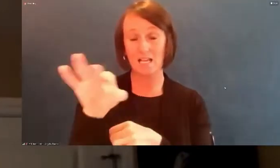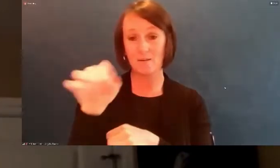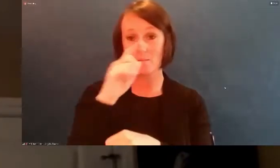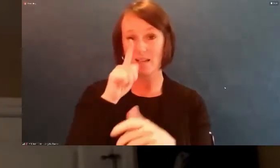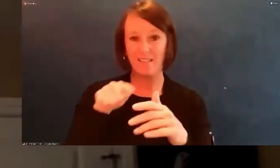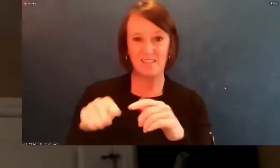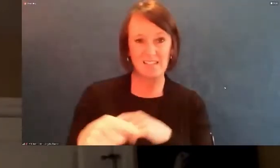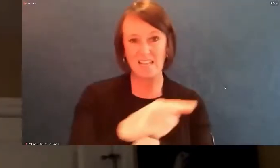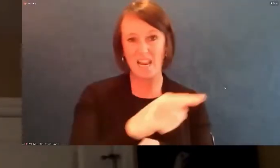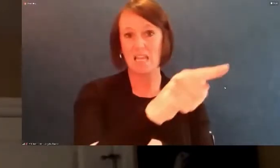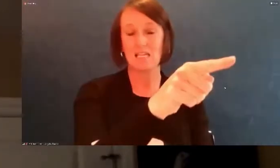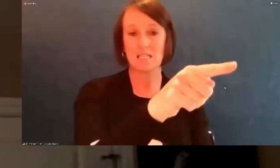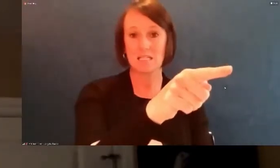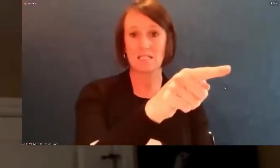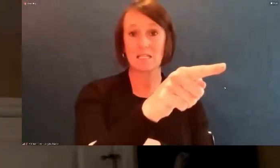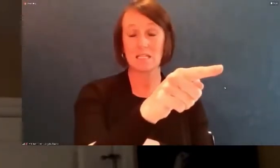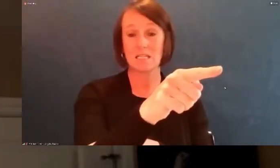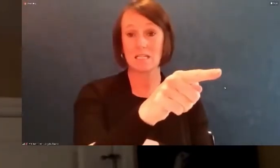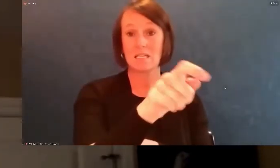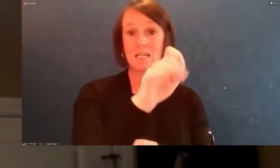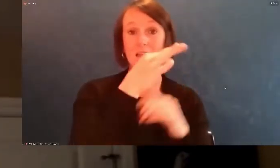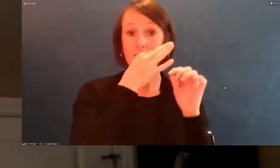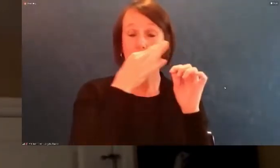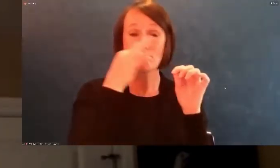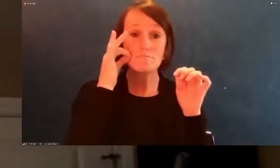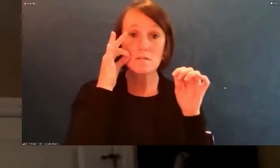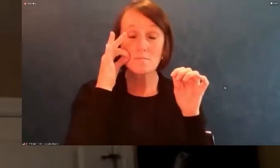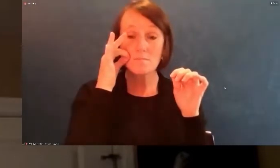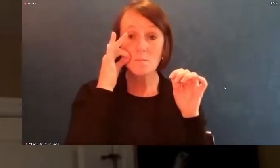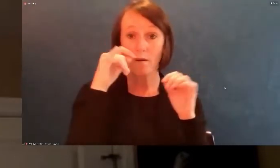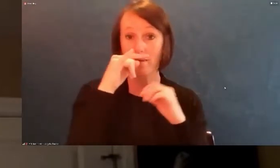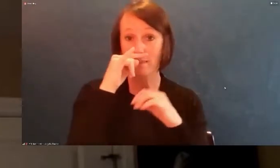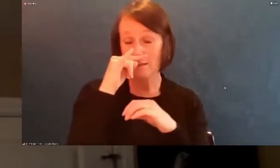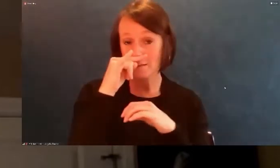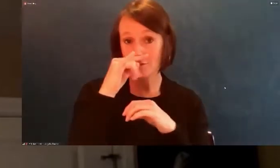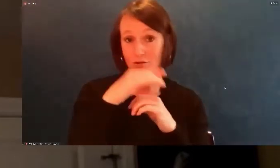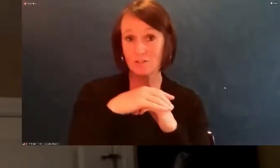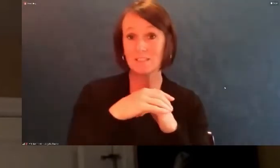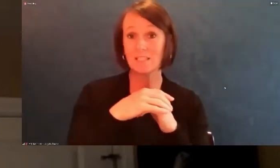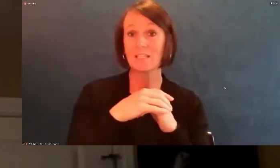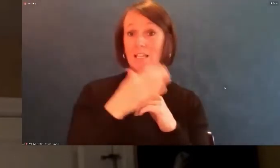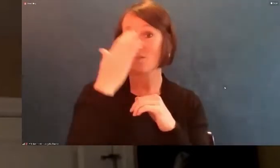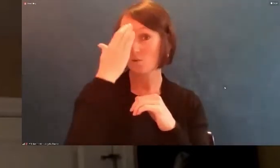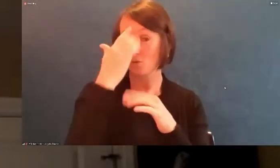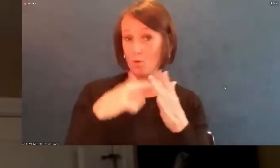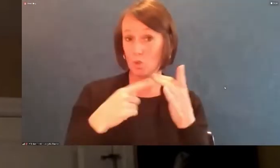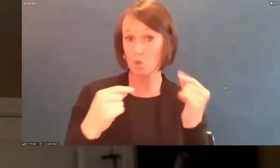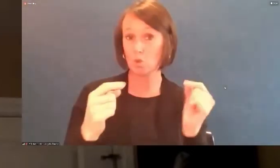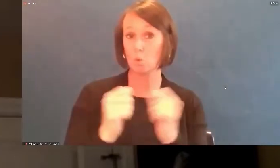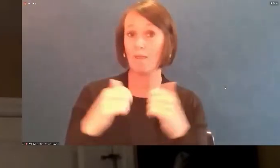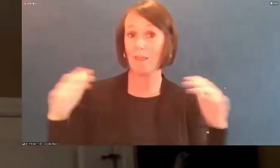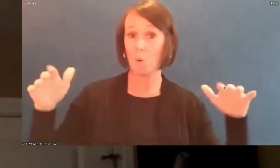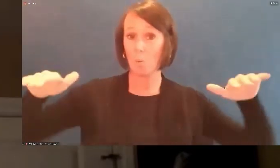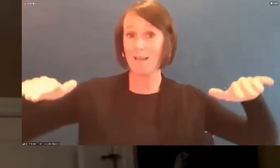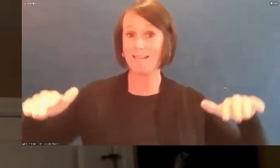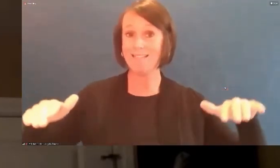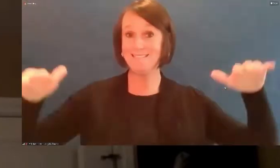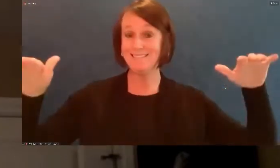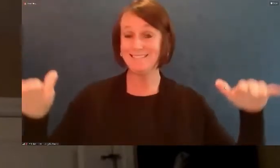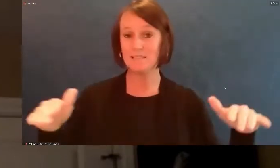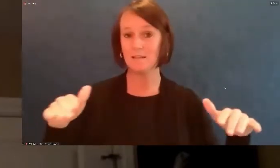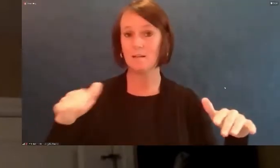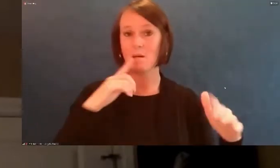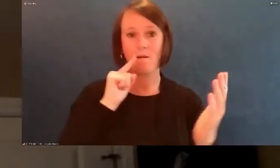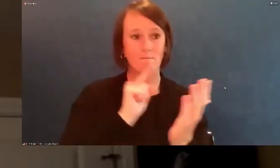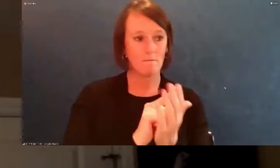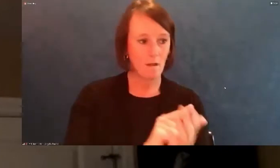lie. If you know what to do with their wings, you can get anyone in the world to fall in love with you. You need dragonfly wings